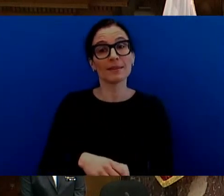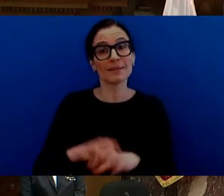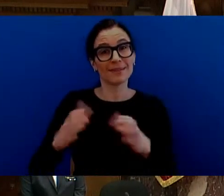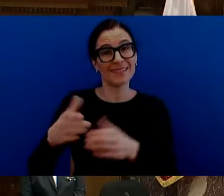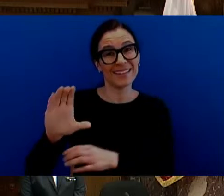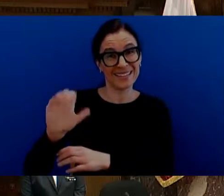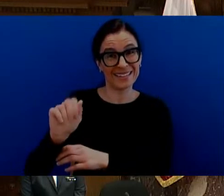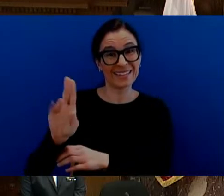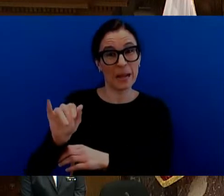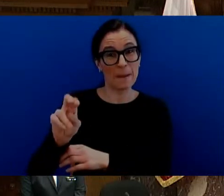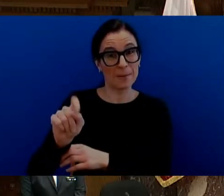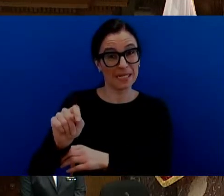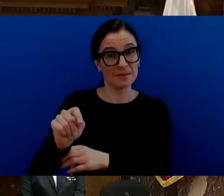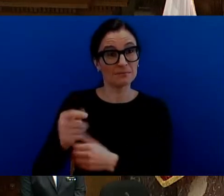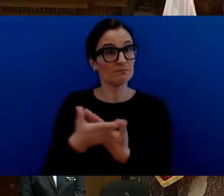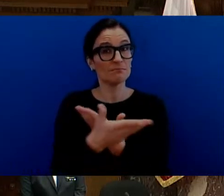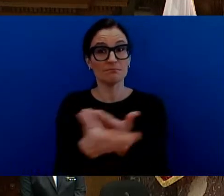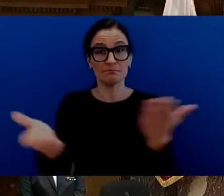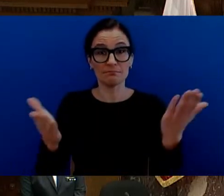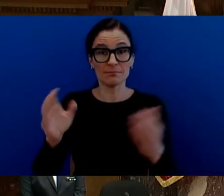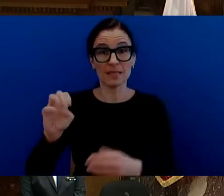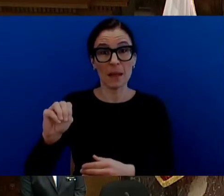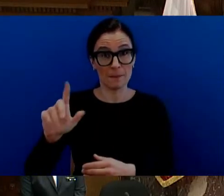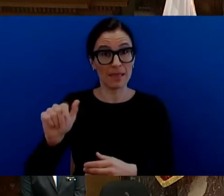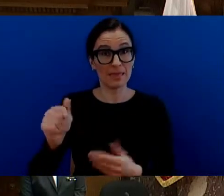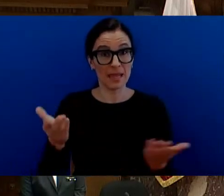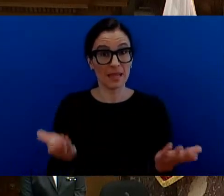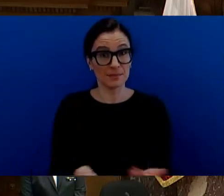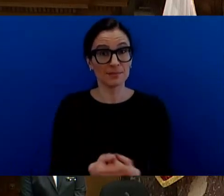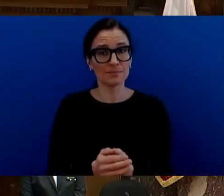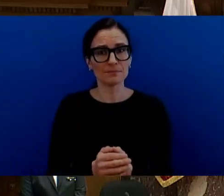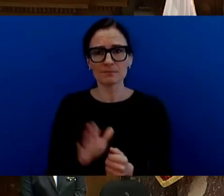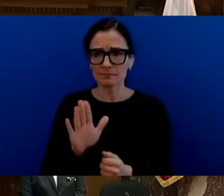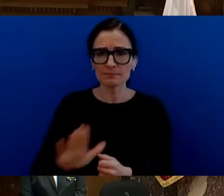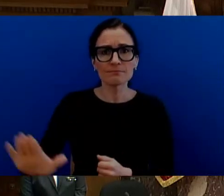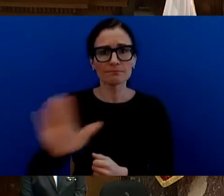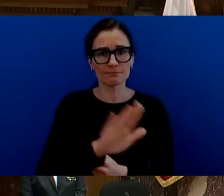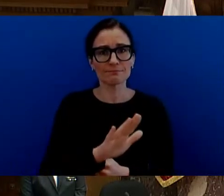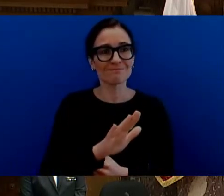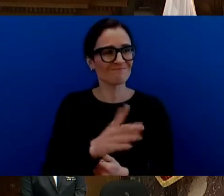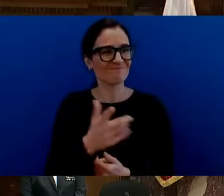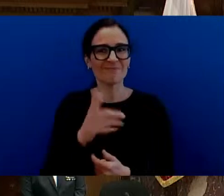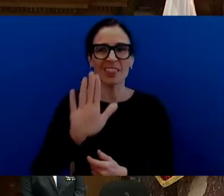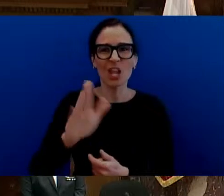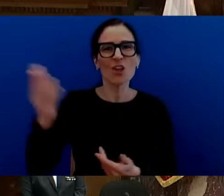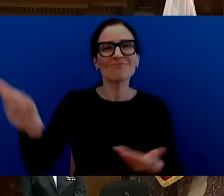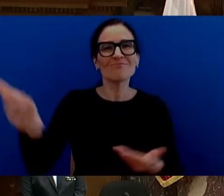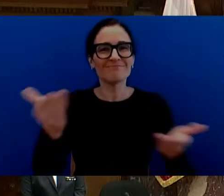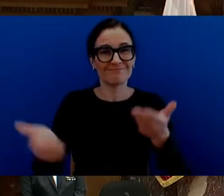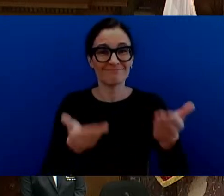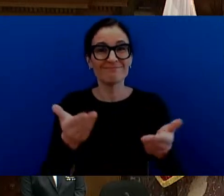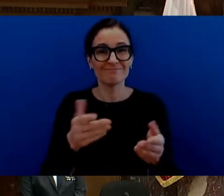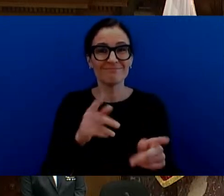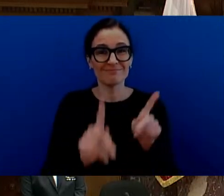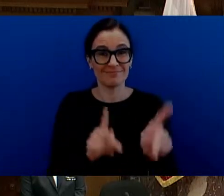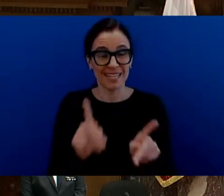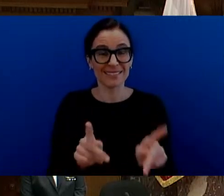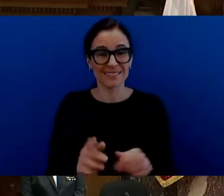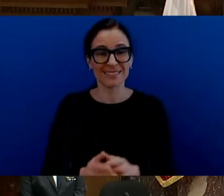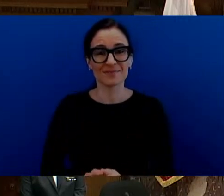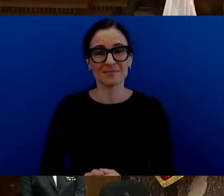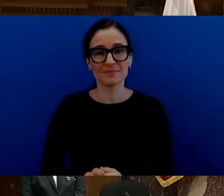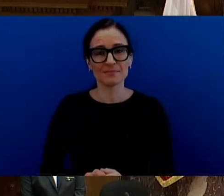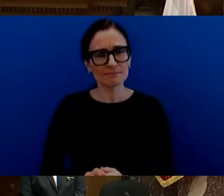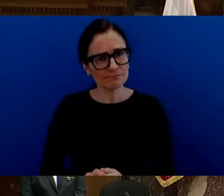and their invited guests. We want to acknowledge you all for your hard work.